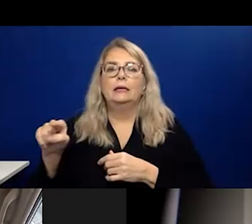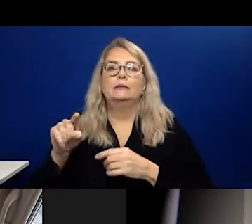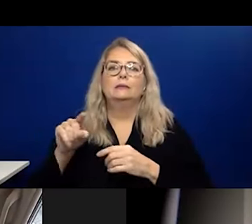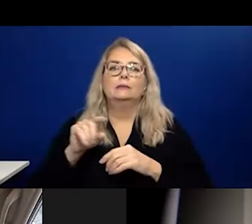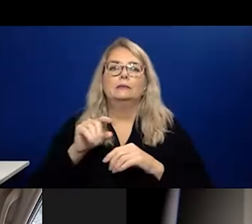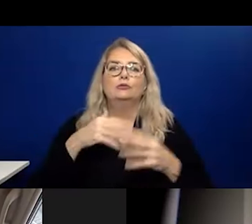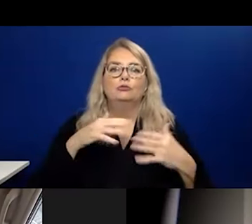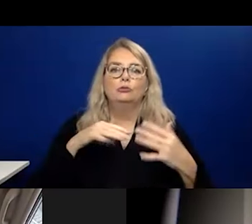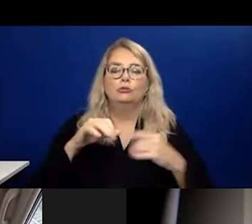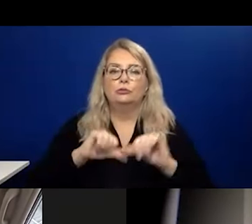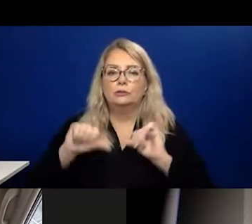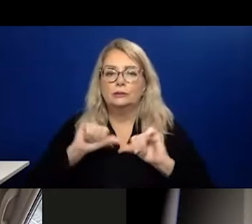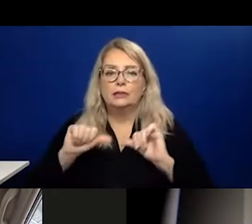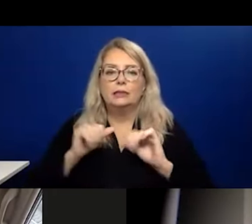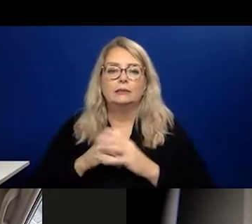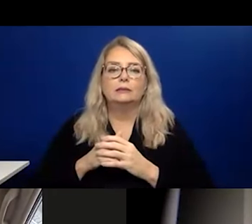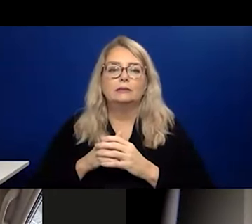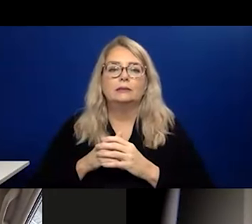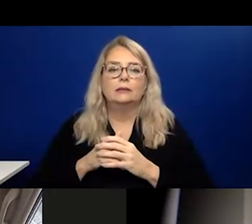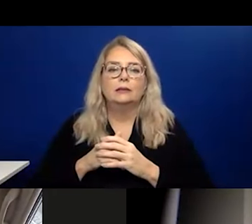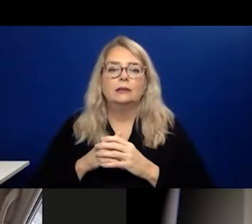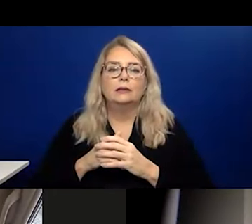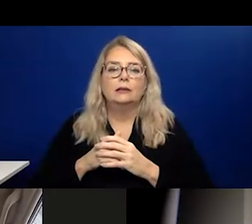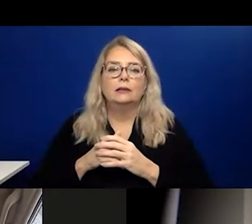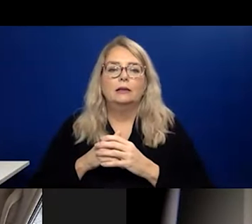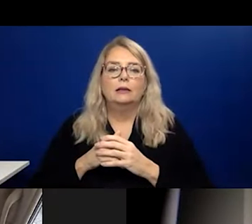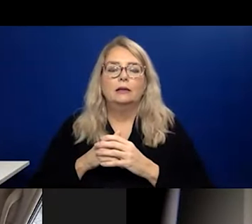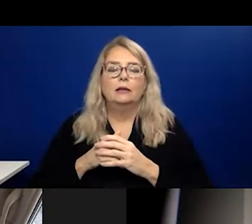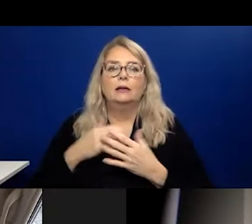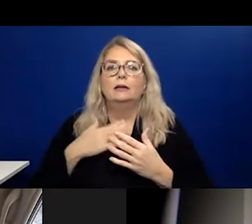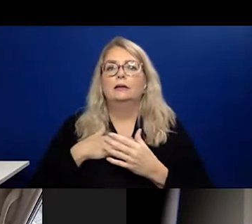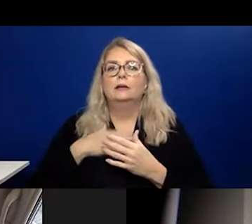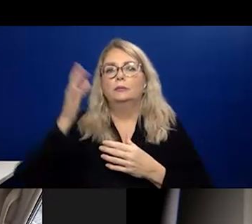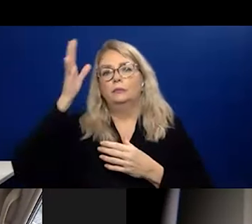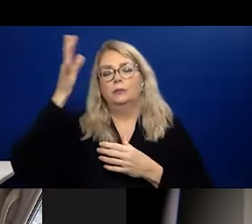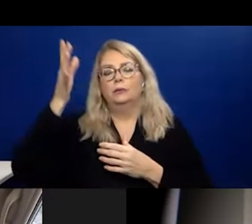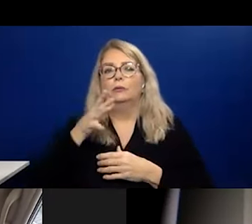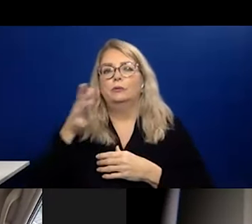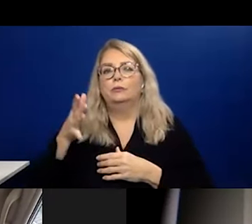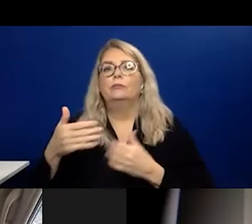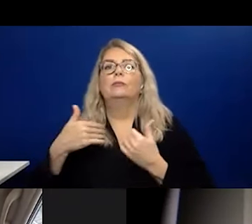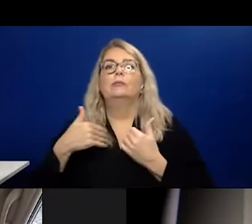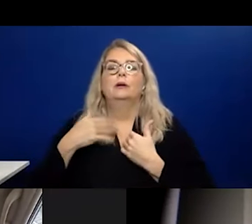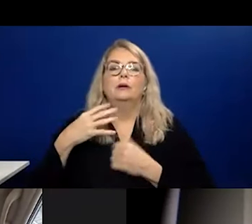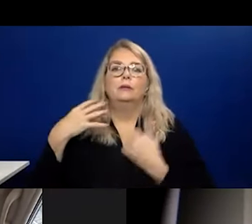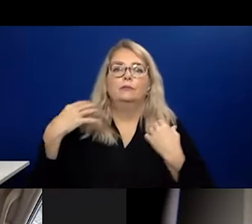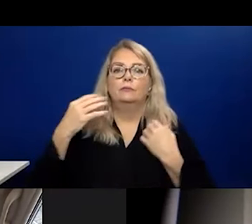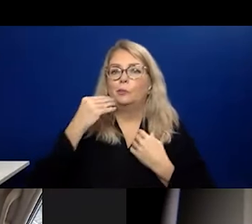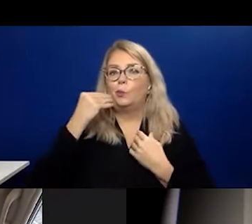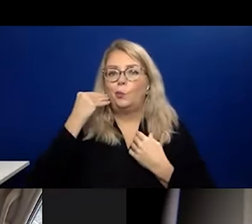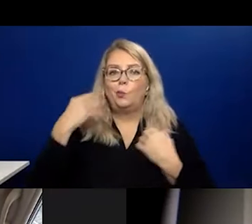and Linda Vang, of course, division. Yes. So my grandparents had home health nurses before they passed